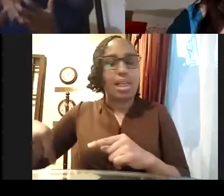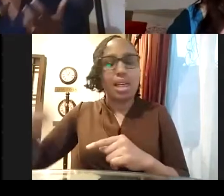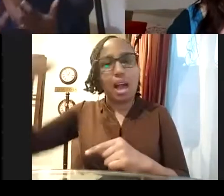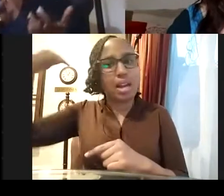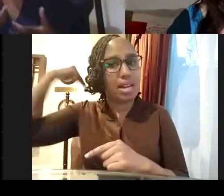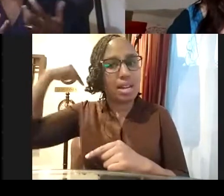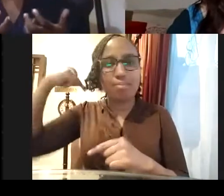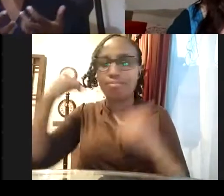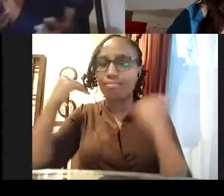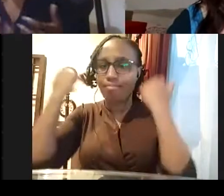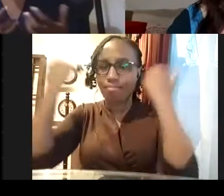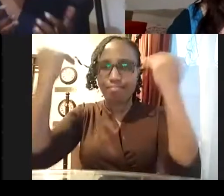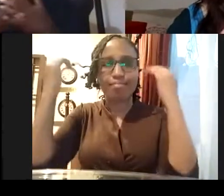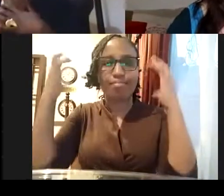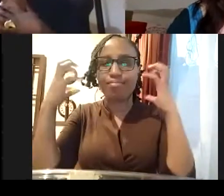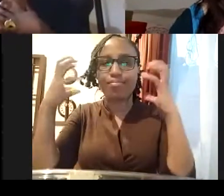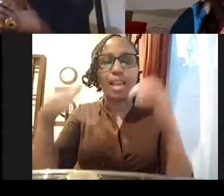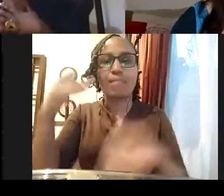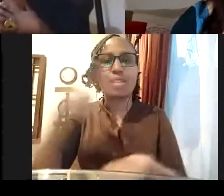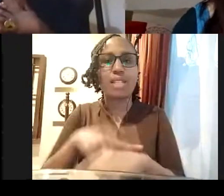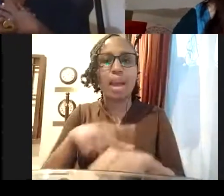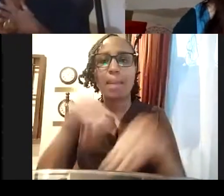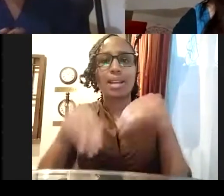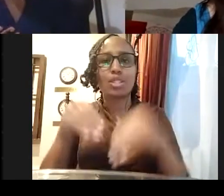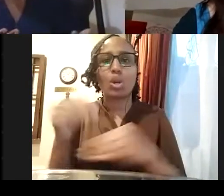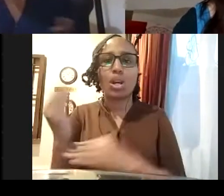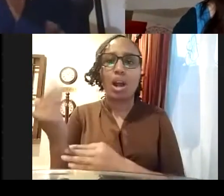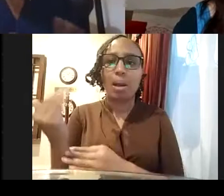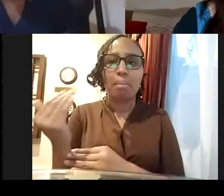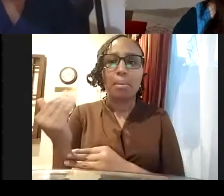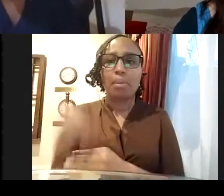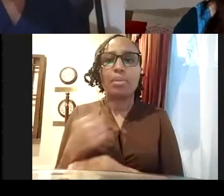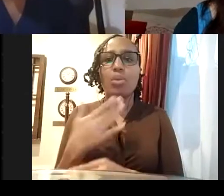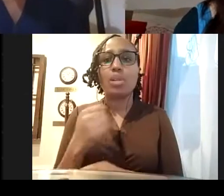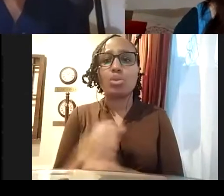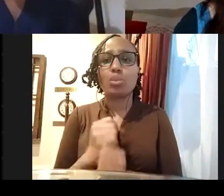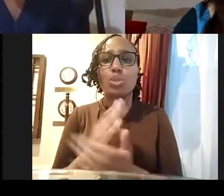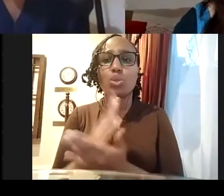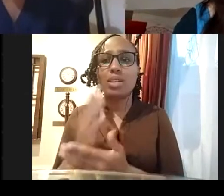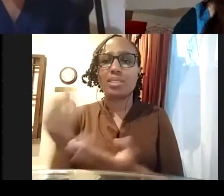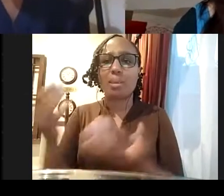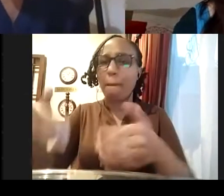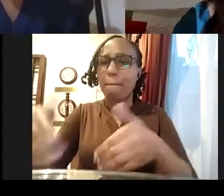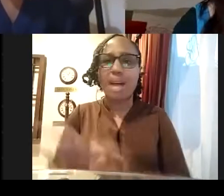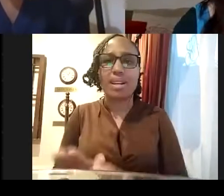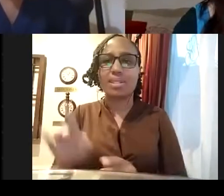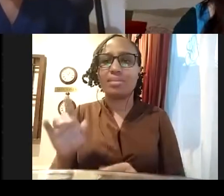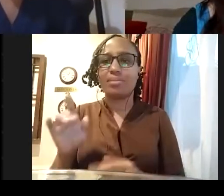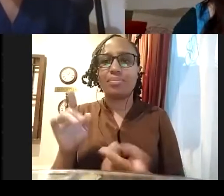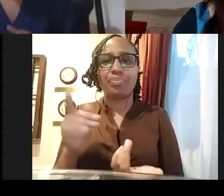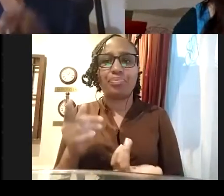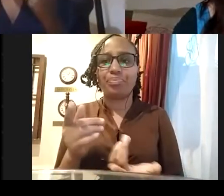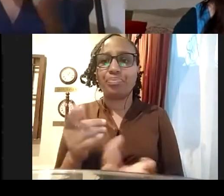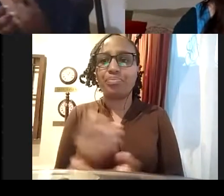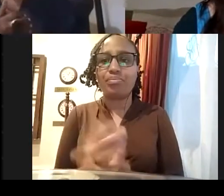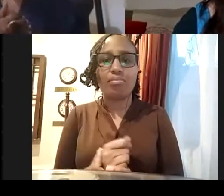post, every time election comes around the corner. I just want to make sure my passport is valid just in case I can grab my loved ones and leave.